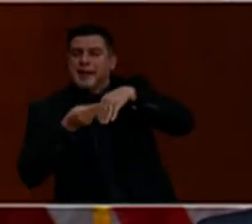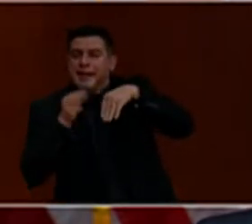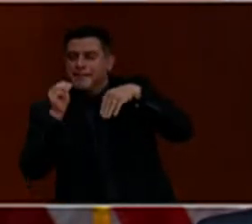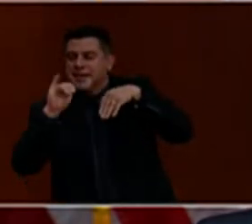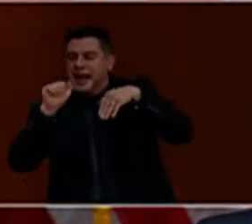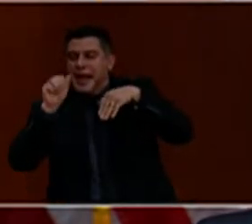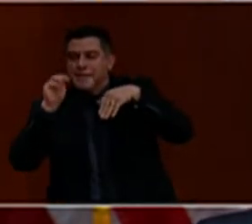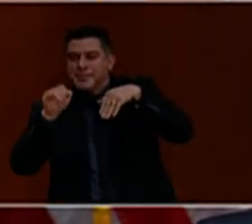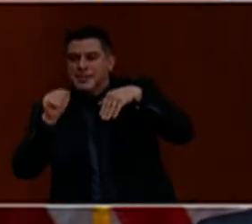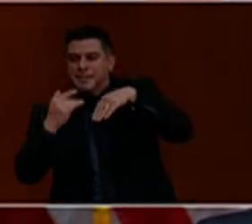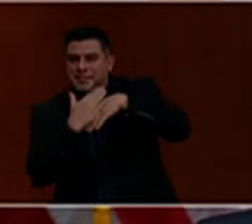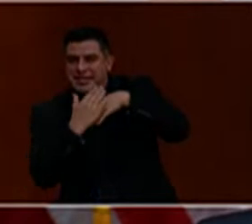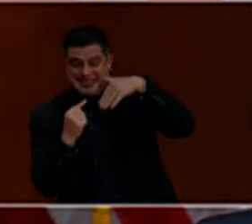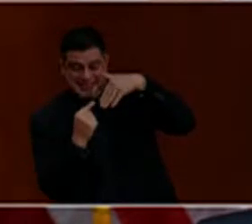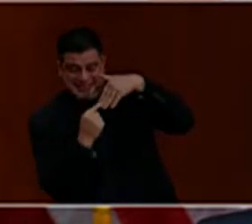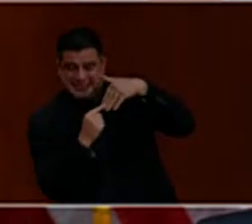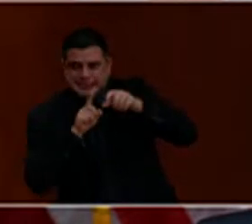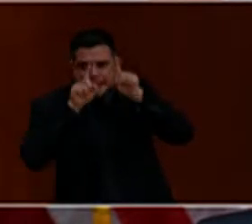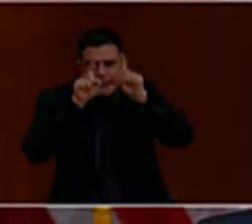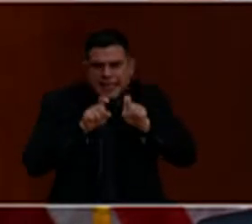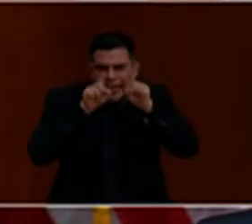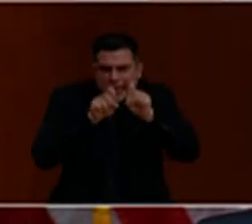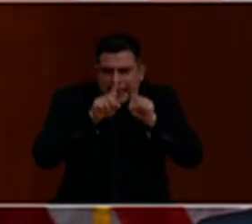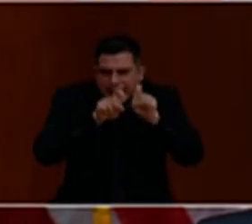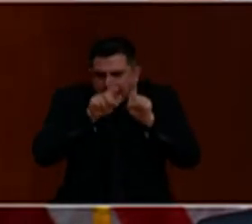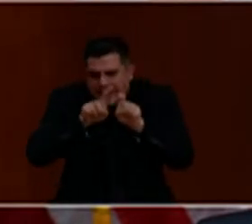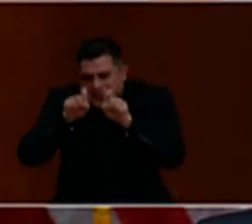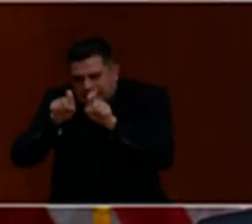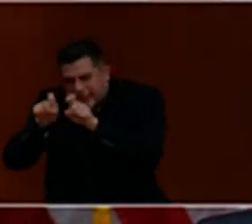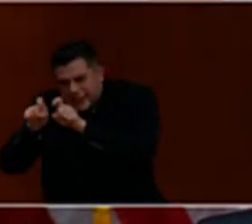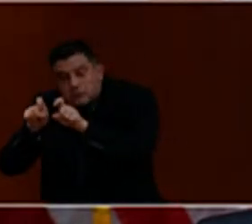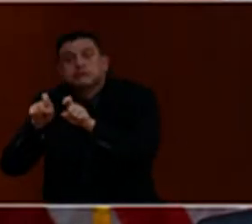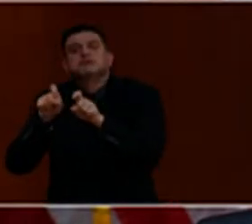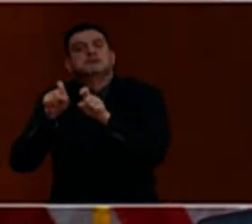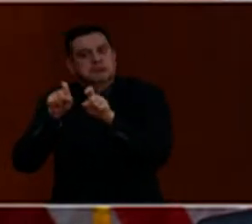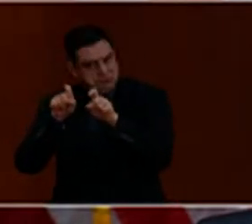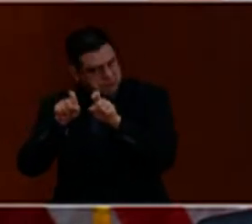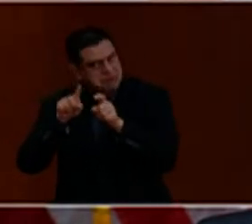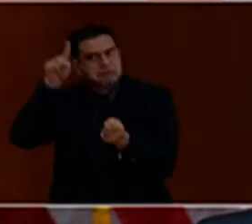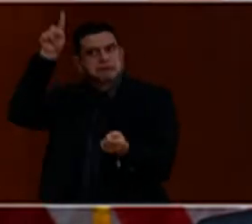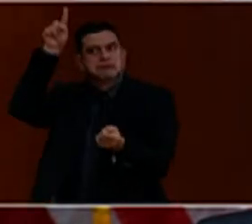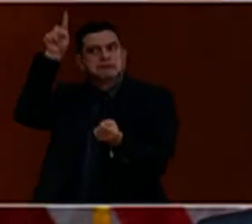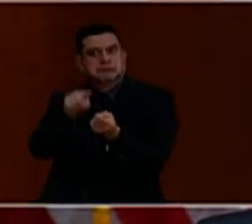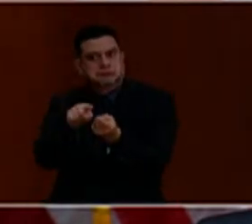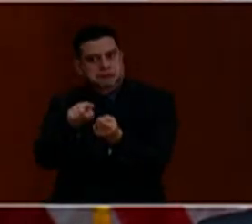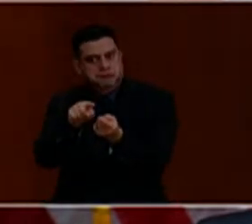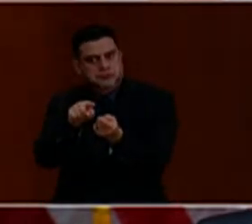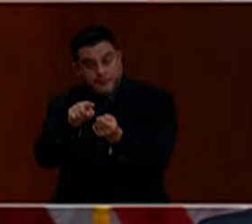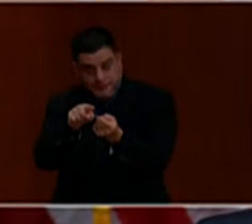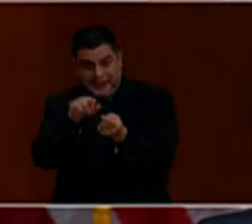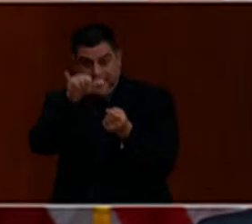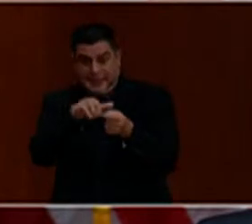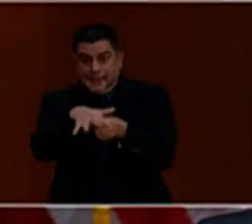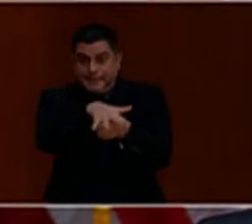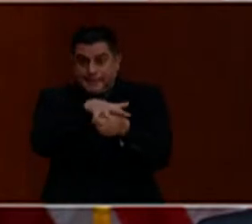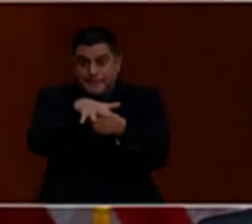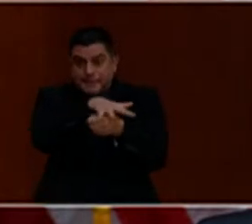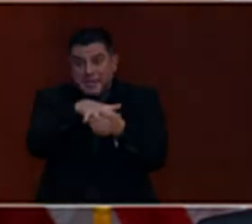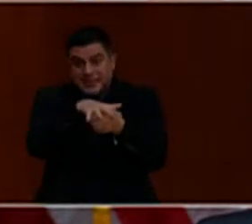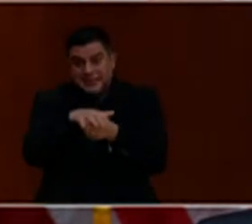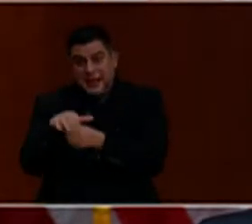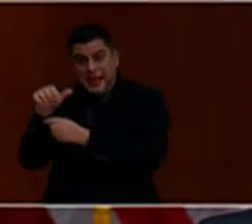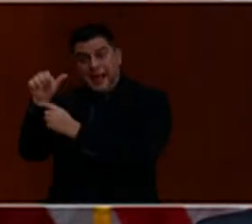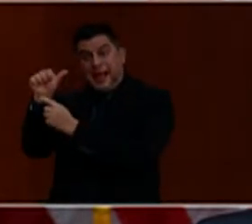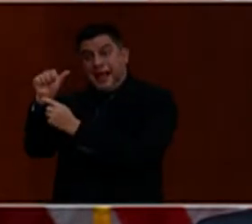those point-of-care tests. The antibodies have been testing positive at that site at well over 20%